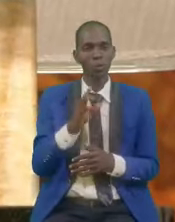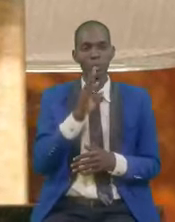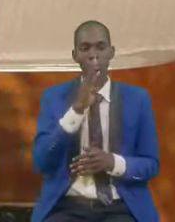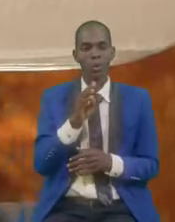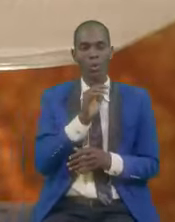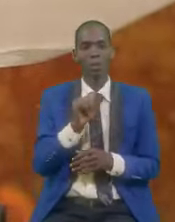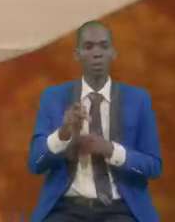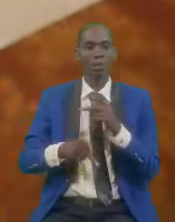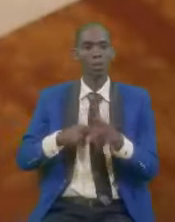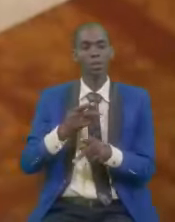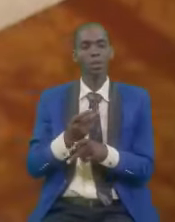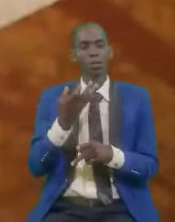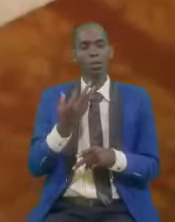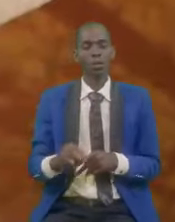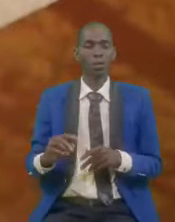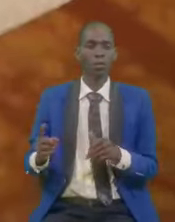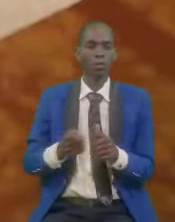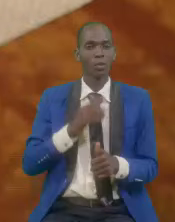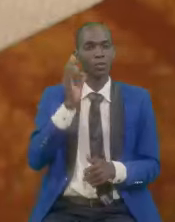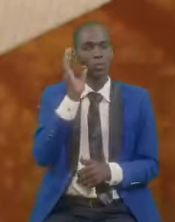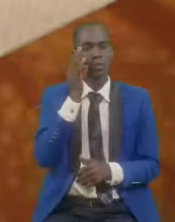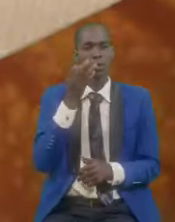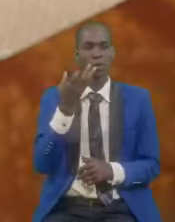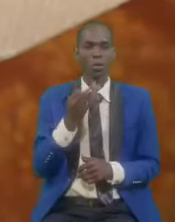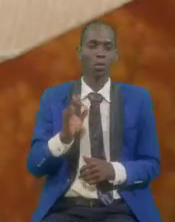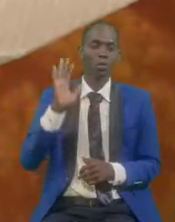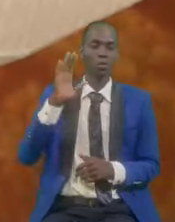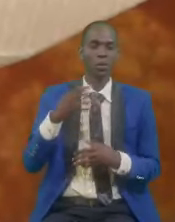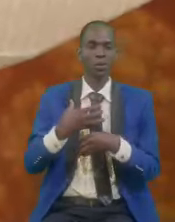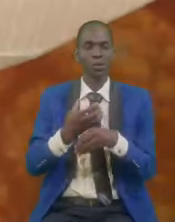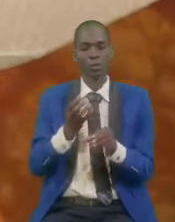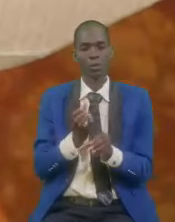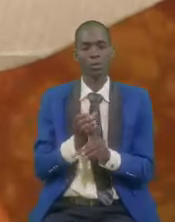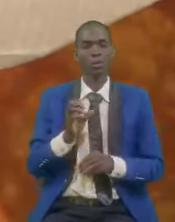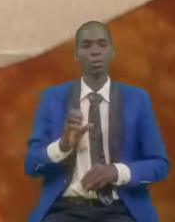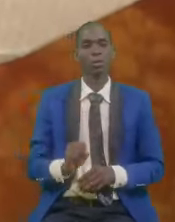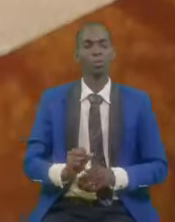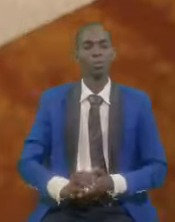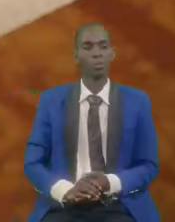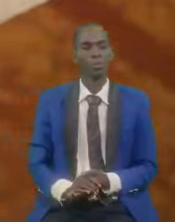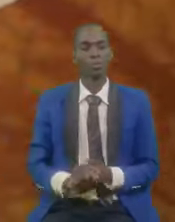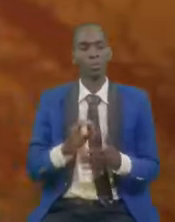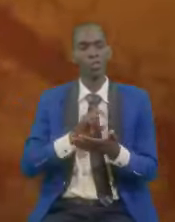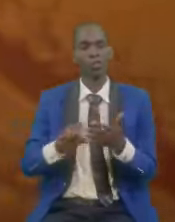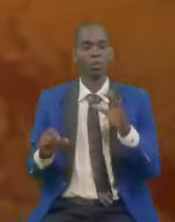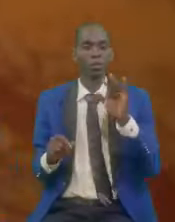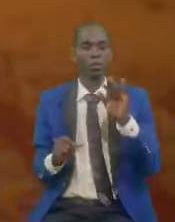be a kind of first fruits of his creatures.